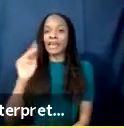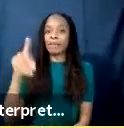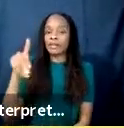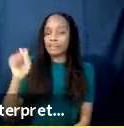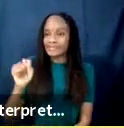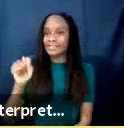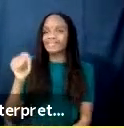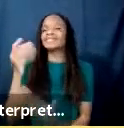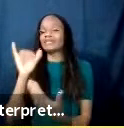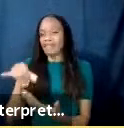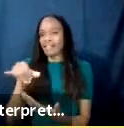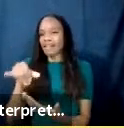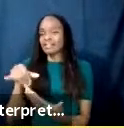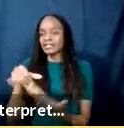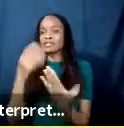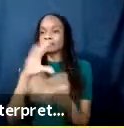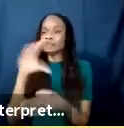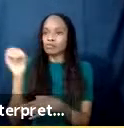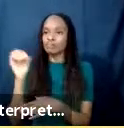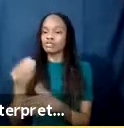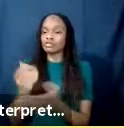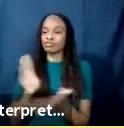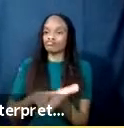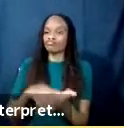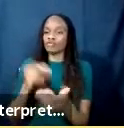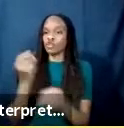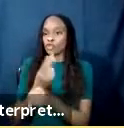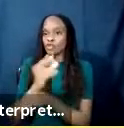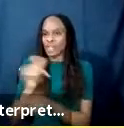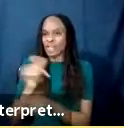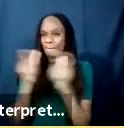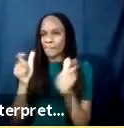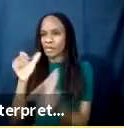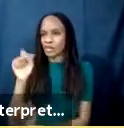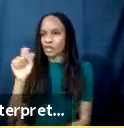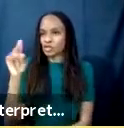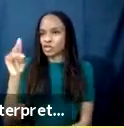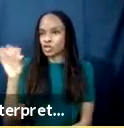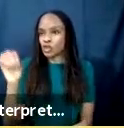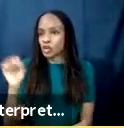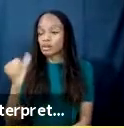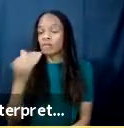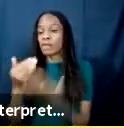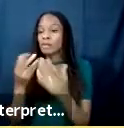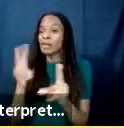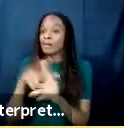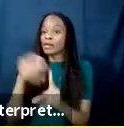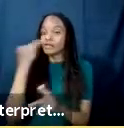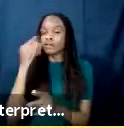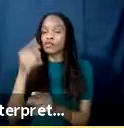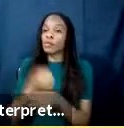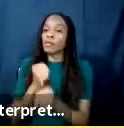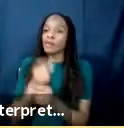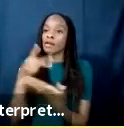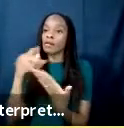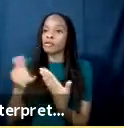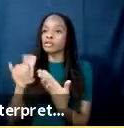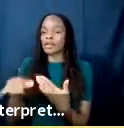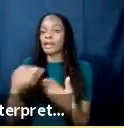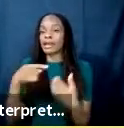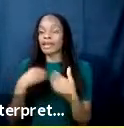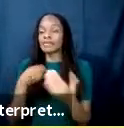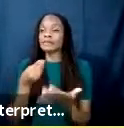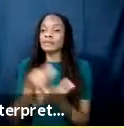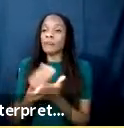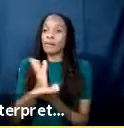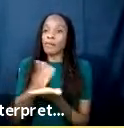The term signatories use this. That's big studios. But it also might apply if you're making a project that has a budget higher